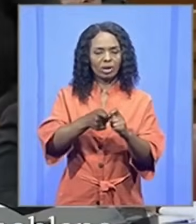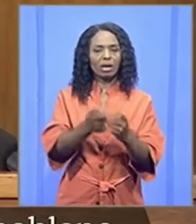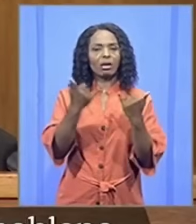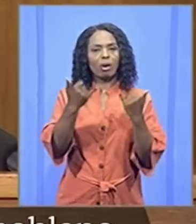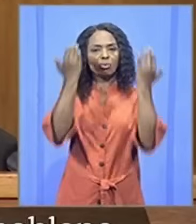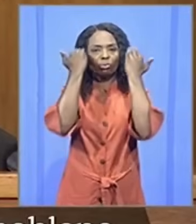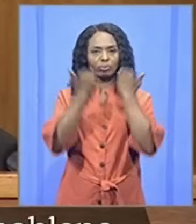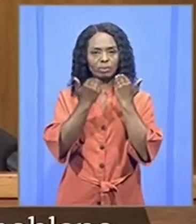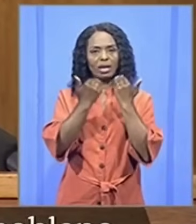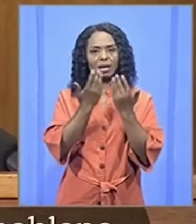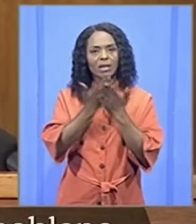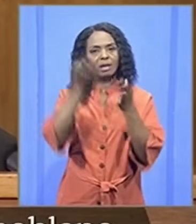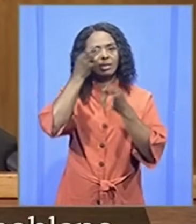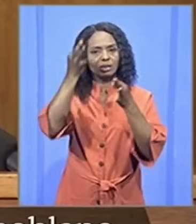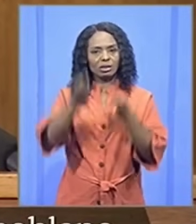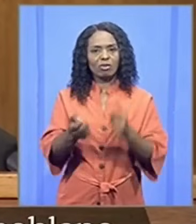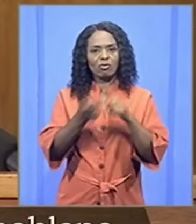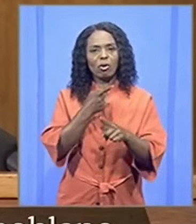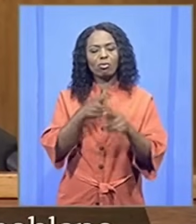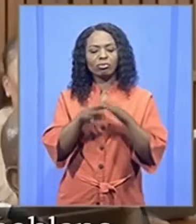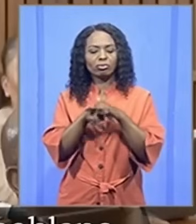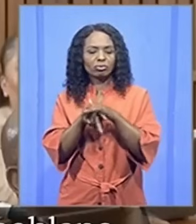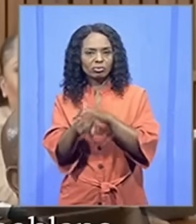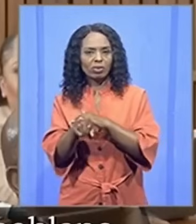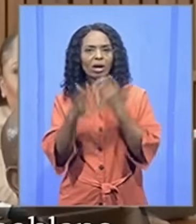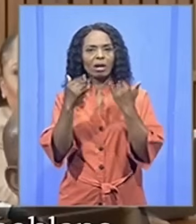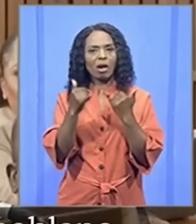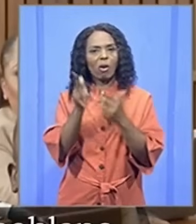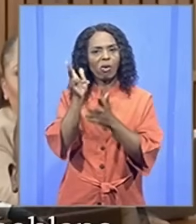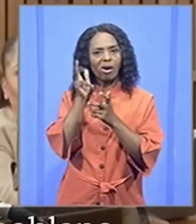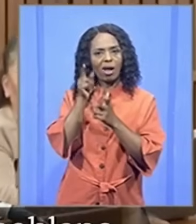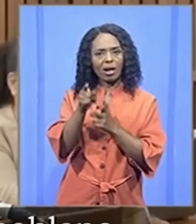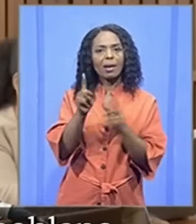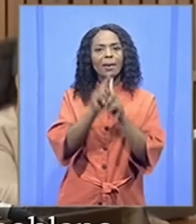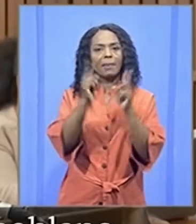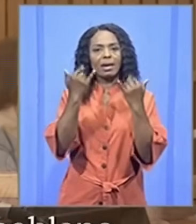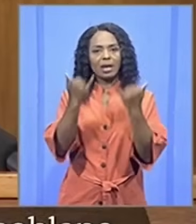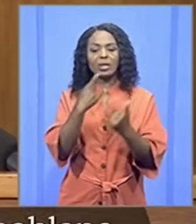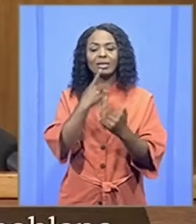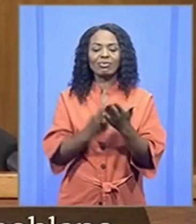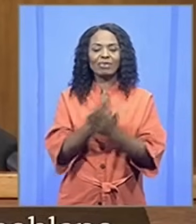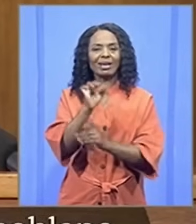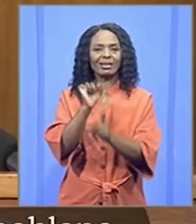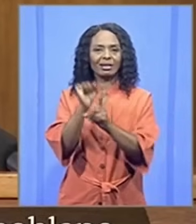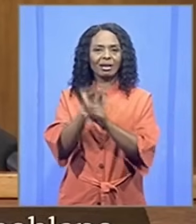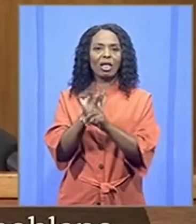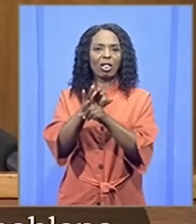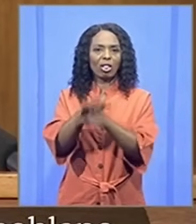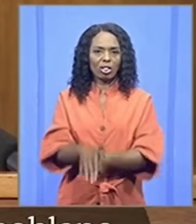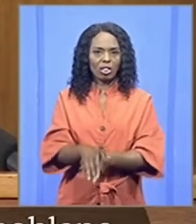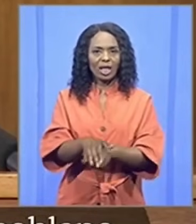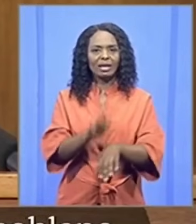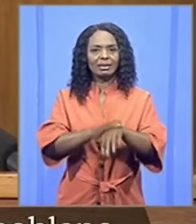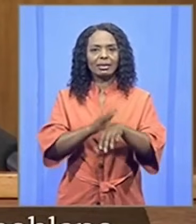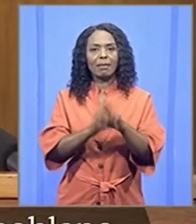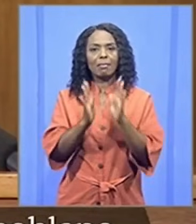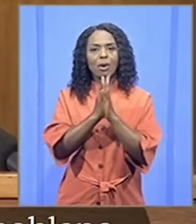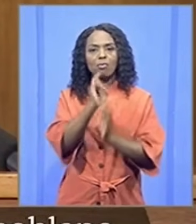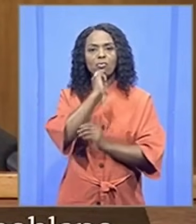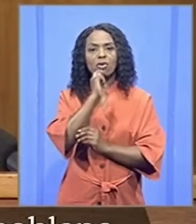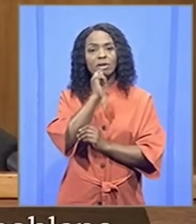dumelelwa ga kgatišo ya modumo le ge e ba ditokelo tša Ntanzi di gatikilwe ka iri ya 10 mesong go sasa